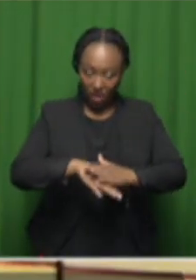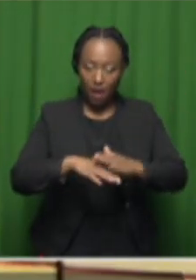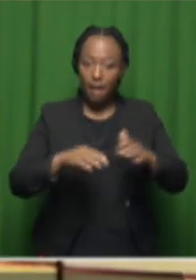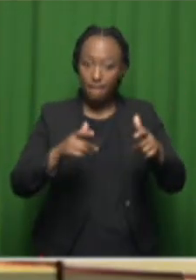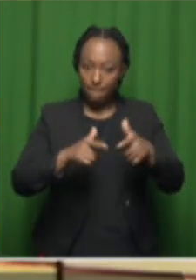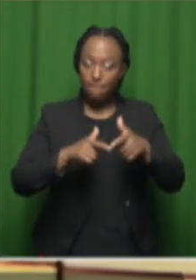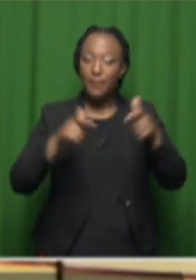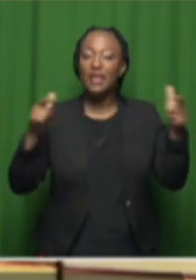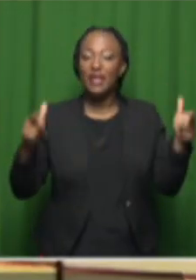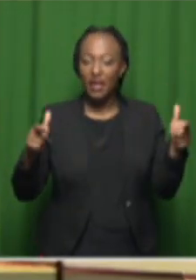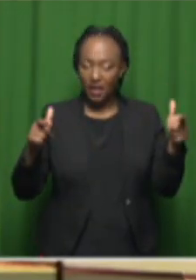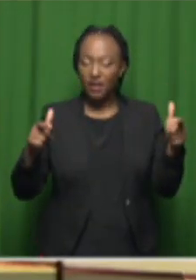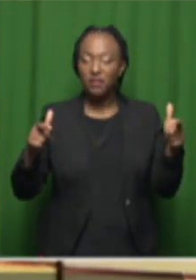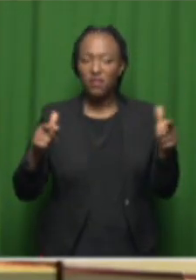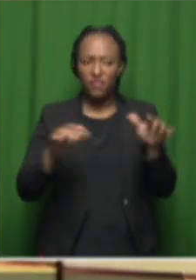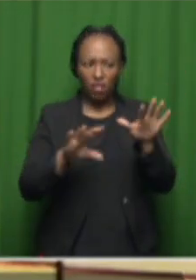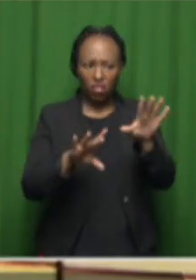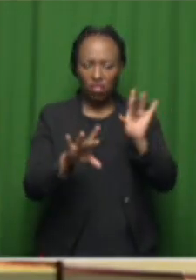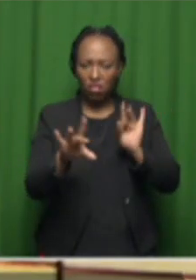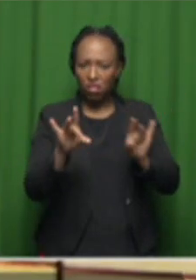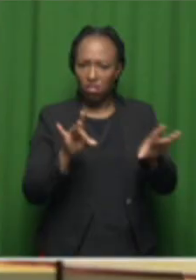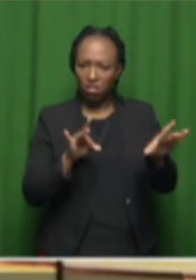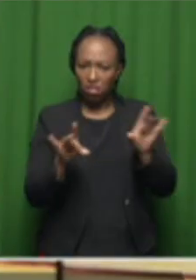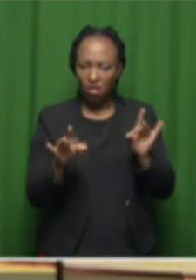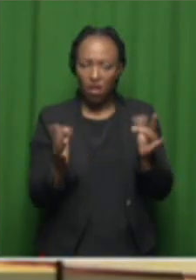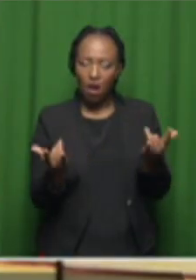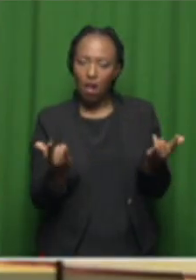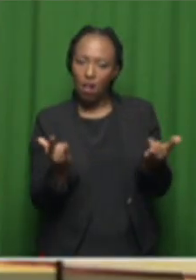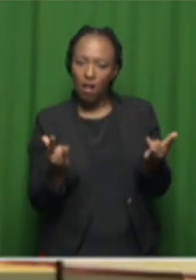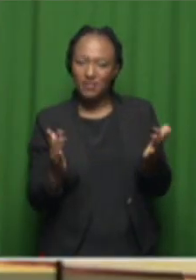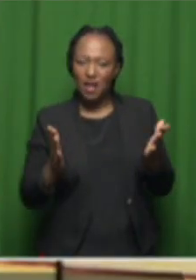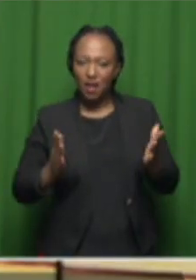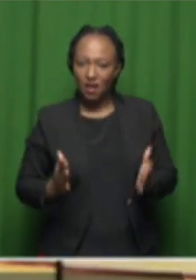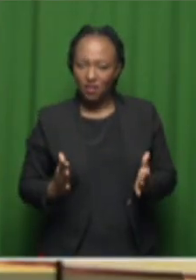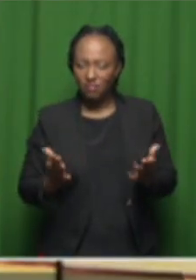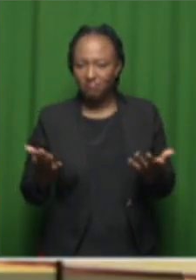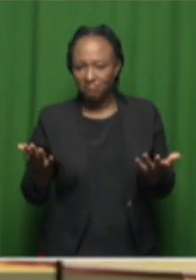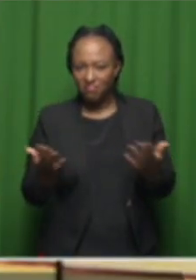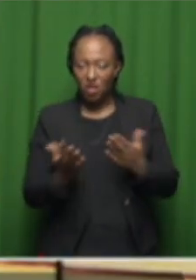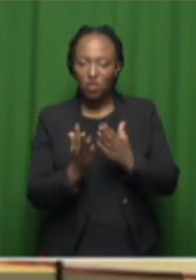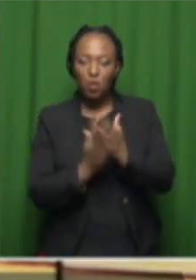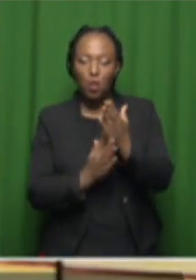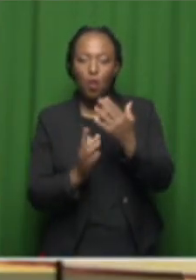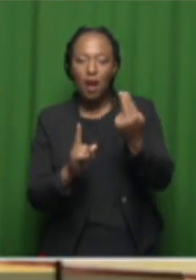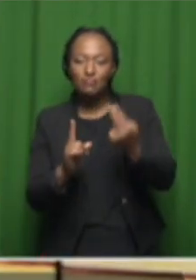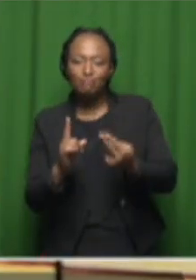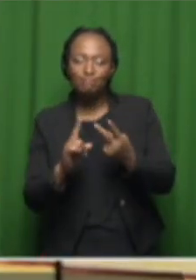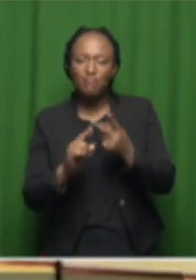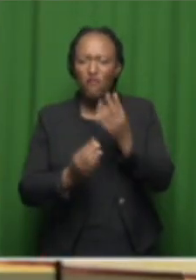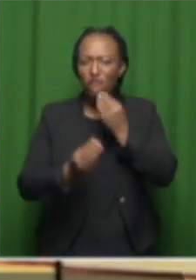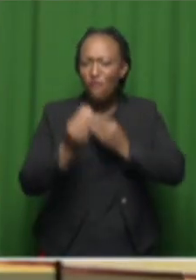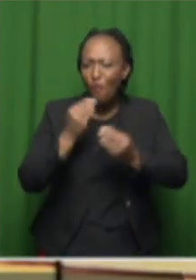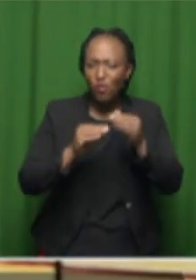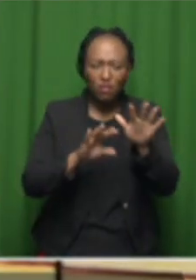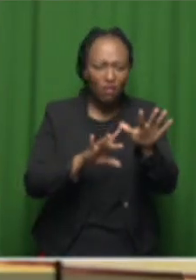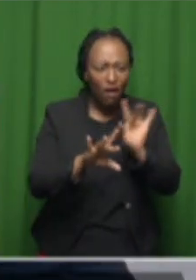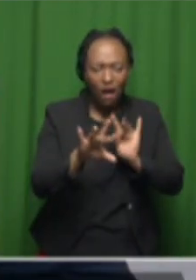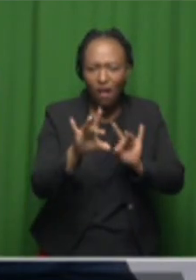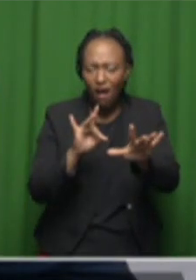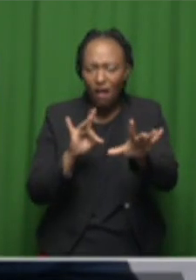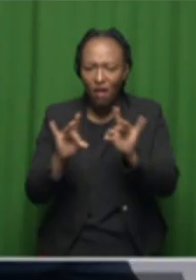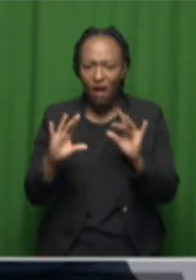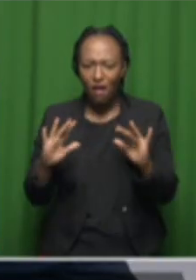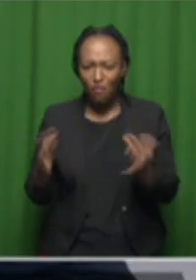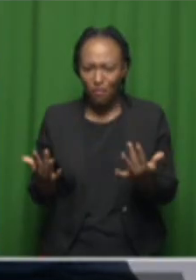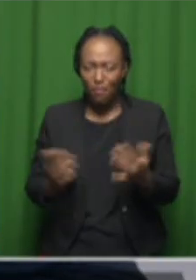at selecting the vendors, perhaps also the unique experiences and offer through the artisans and the food, what went into that? Like